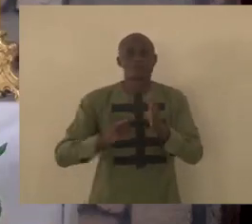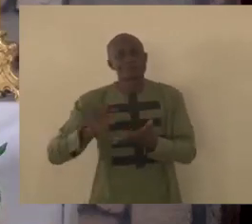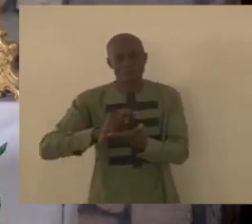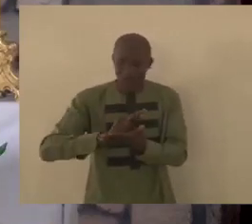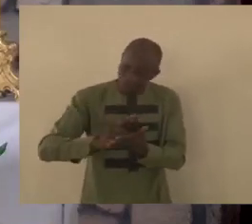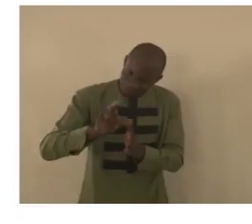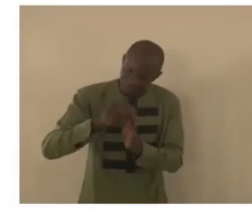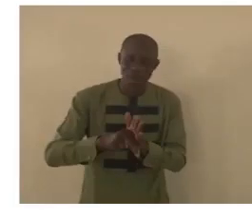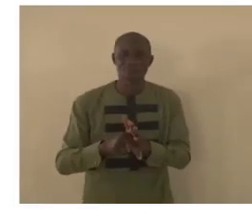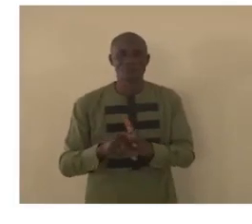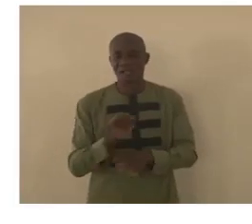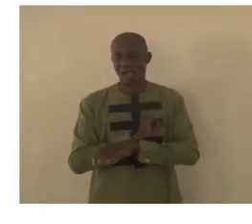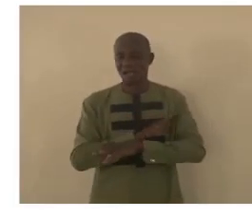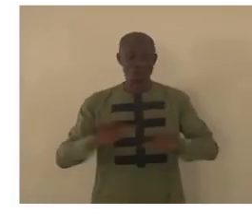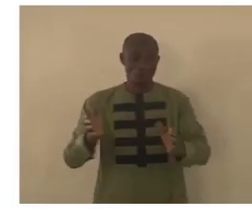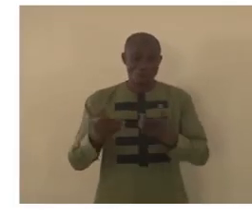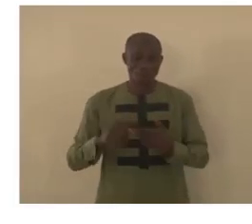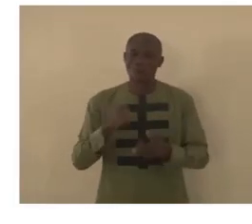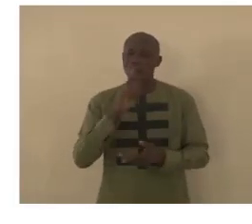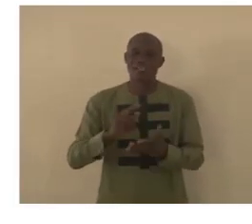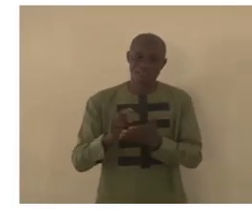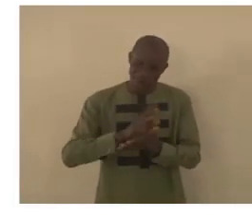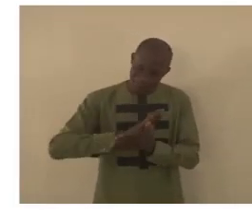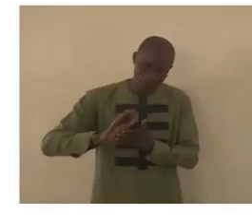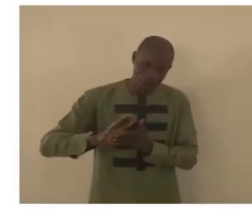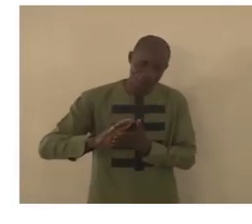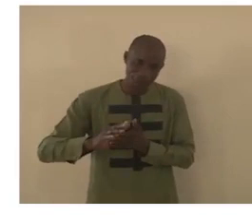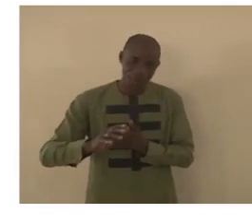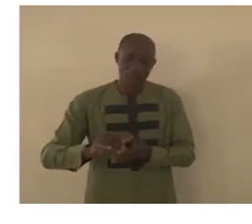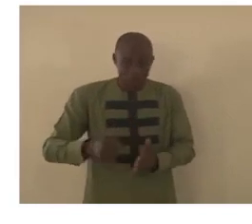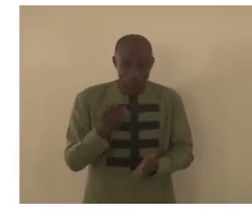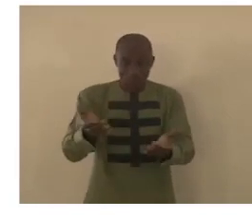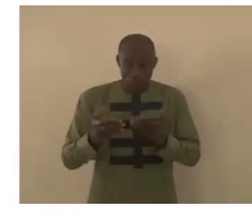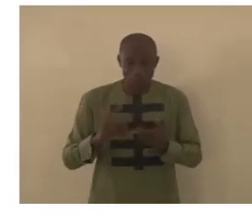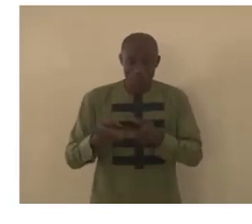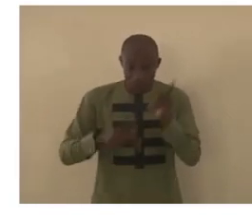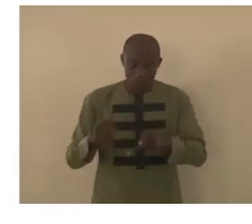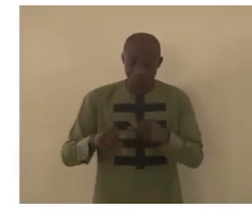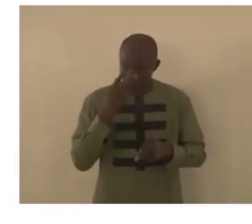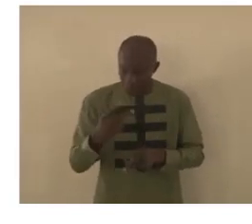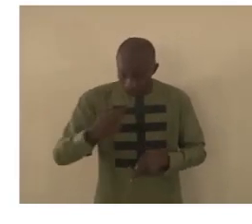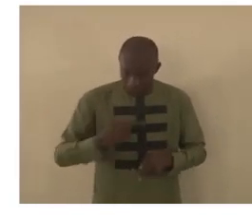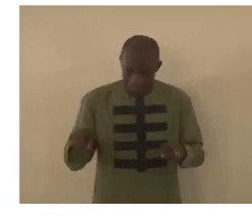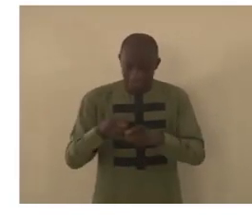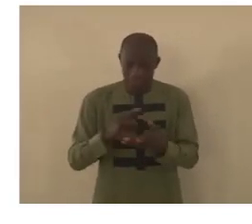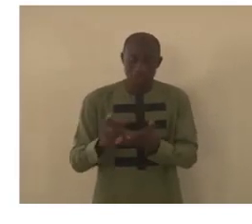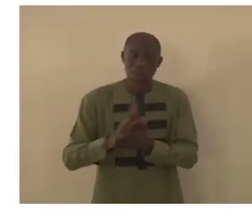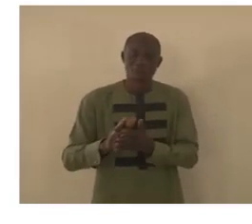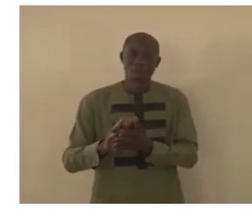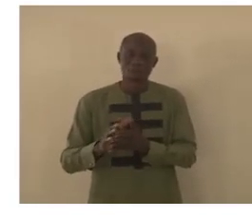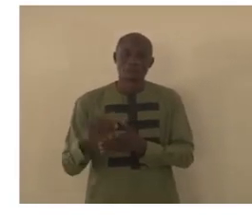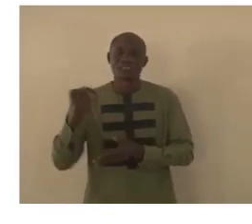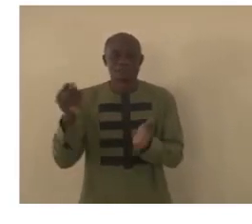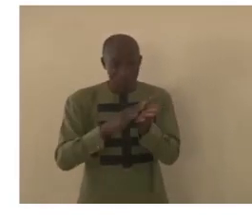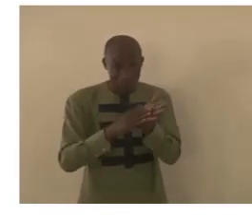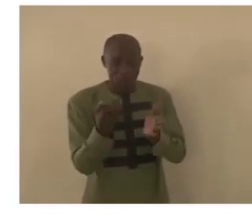becoming. I don't want to be righteous. I just want people to know or to see me to be what? To be righteous. The approbation